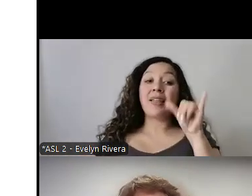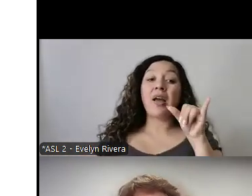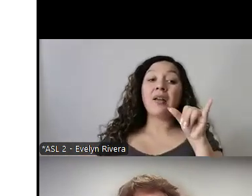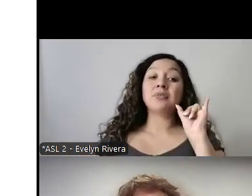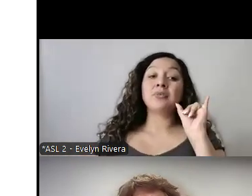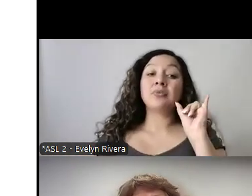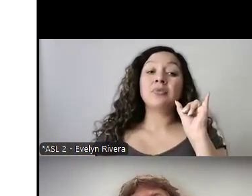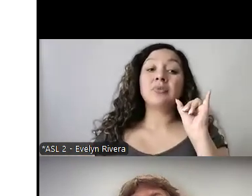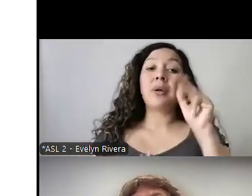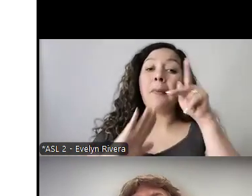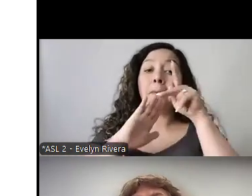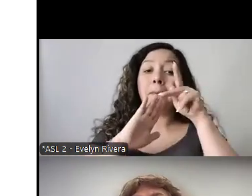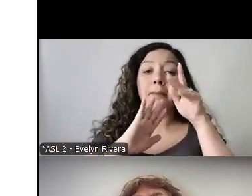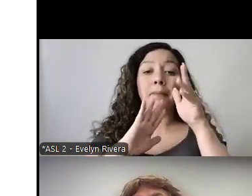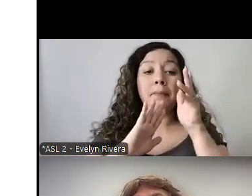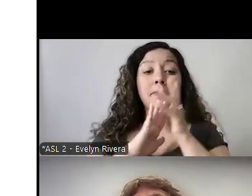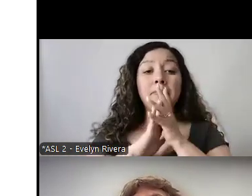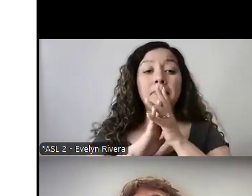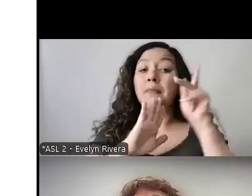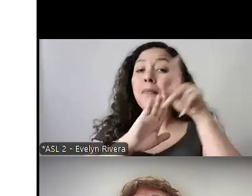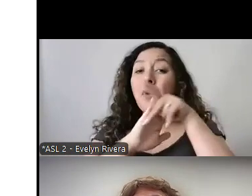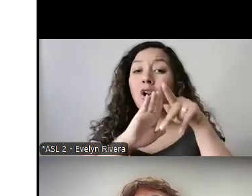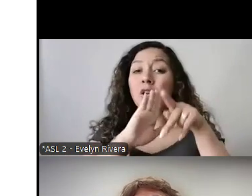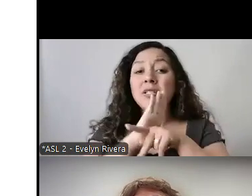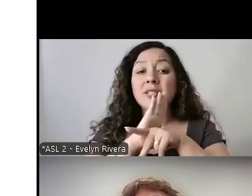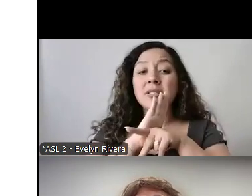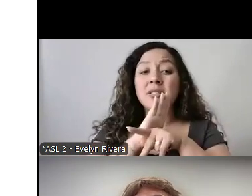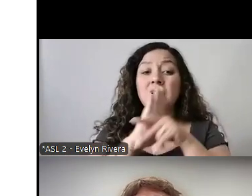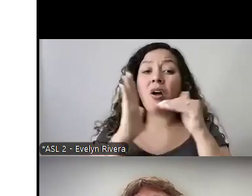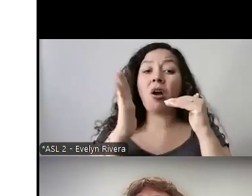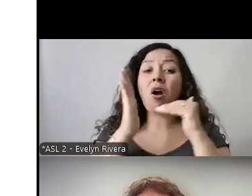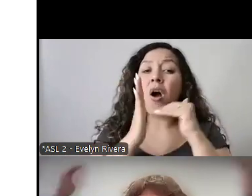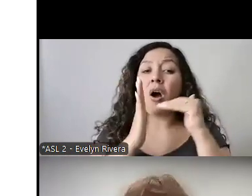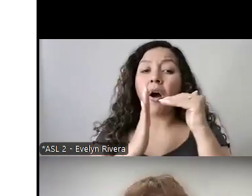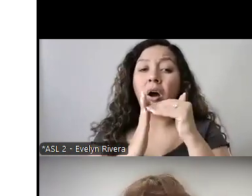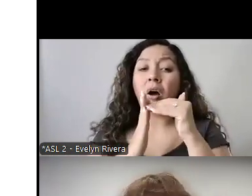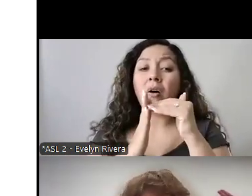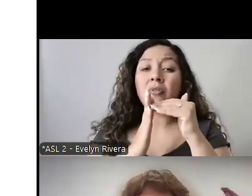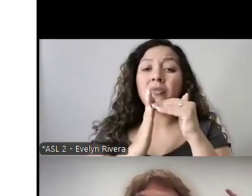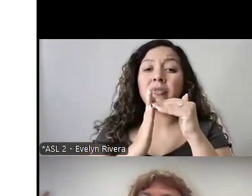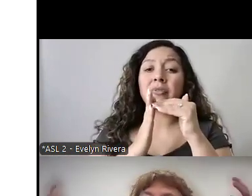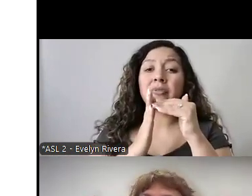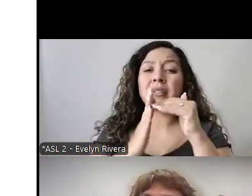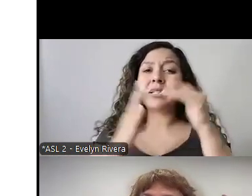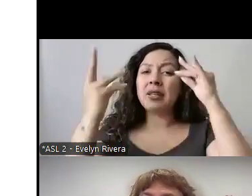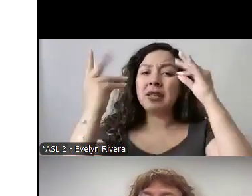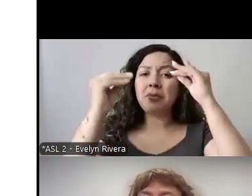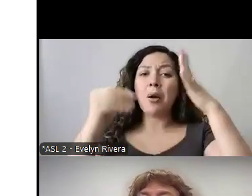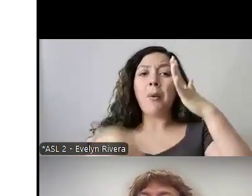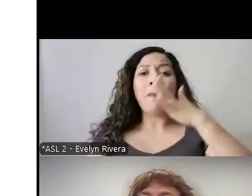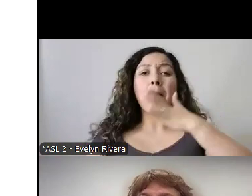But policies are often framed about the old paradigm